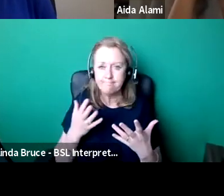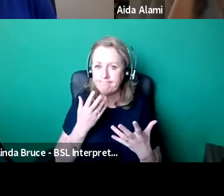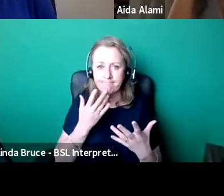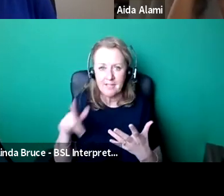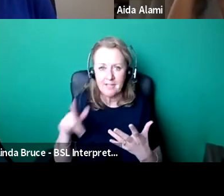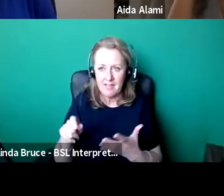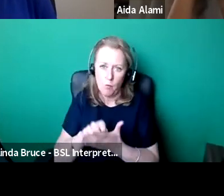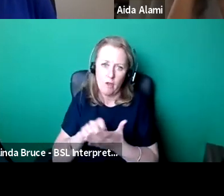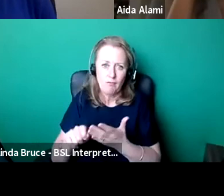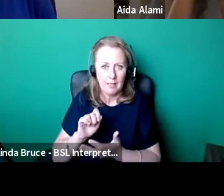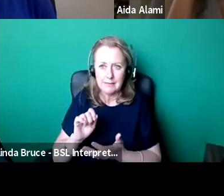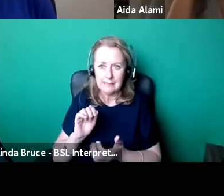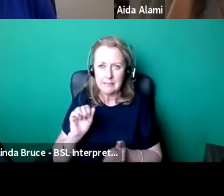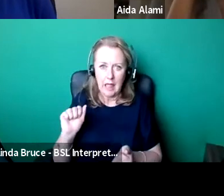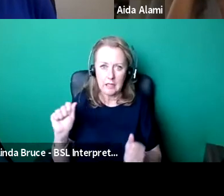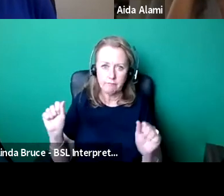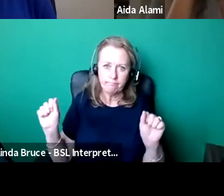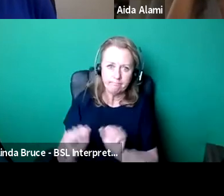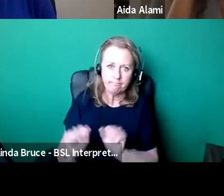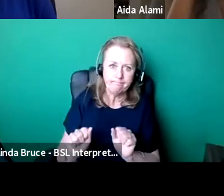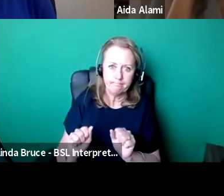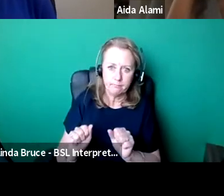restricted and under constant threat. So